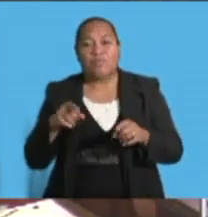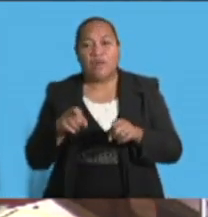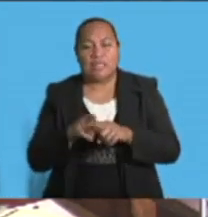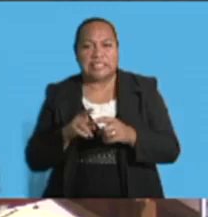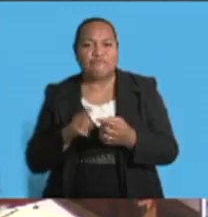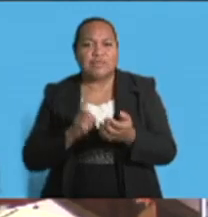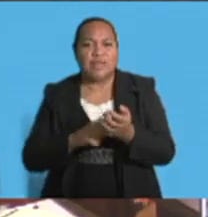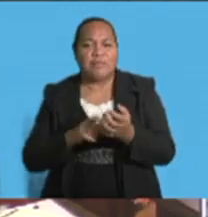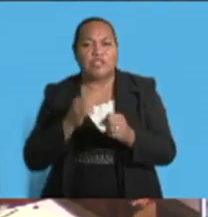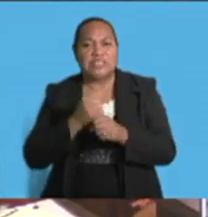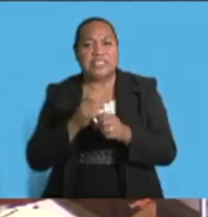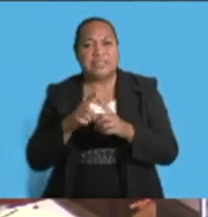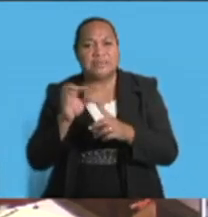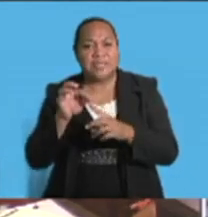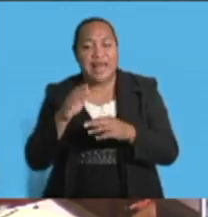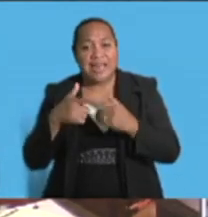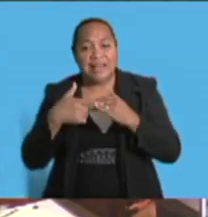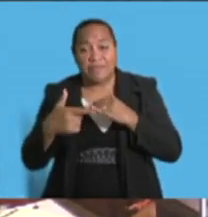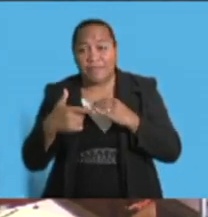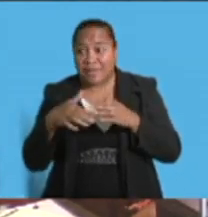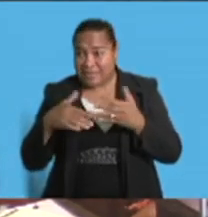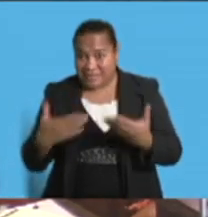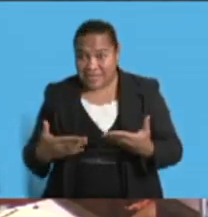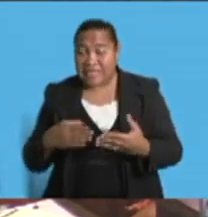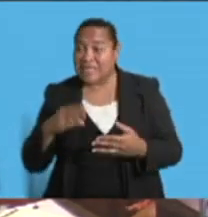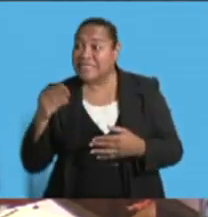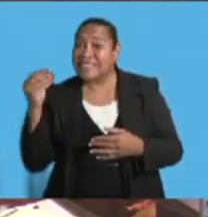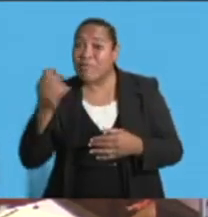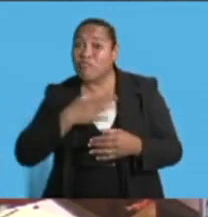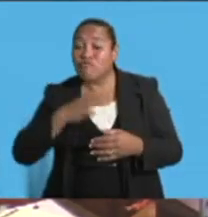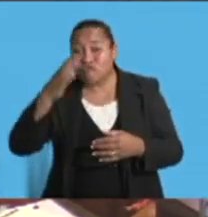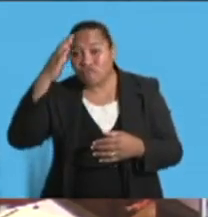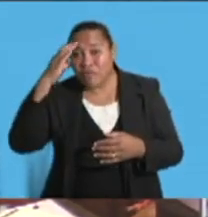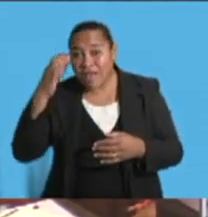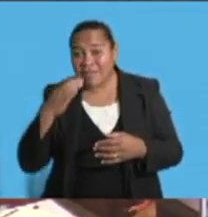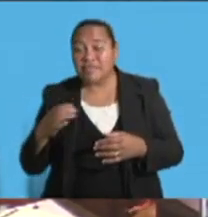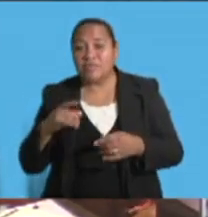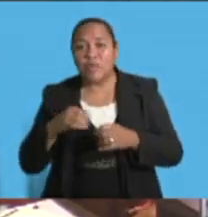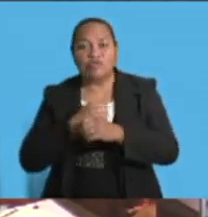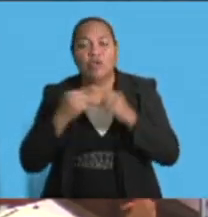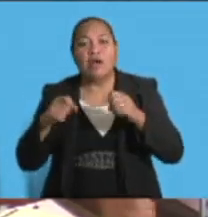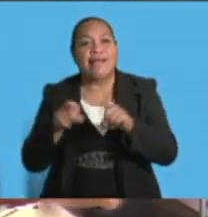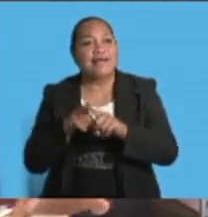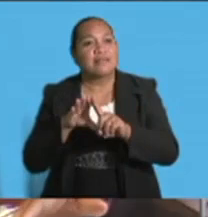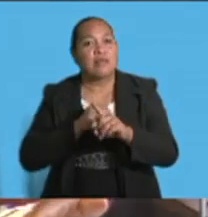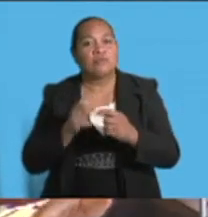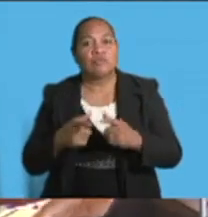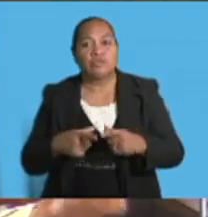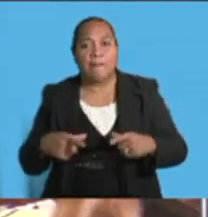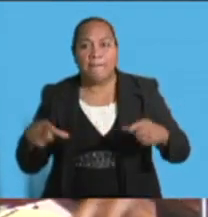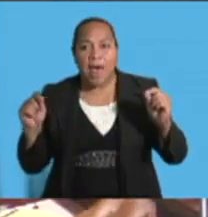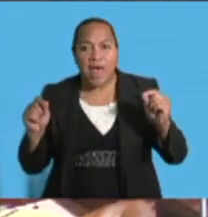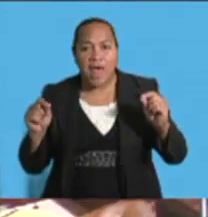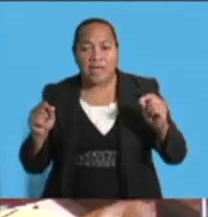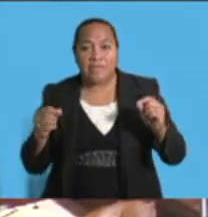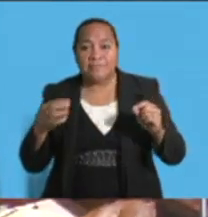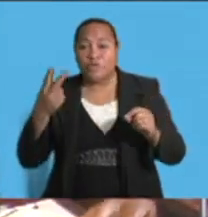levels. These countries are seen as some of the strongest economies on earth. Japan, Madam Speaker, has a